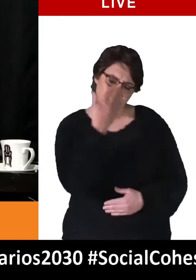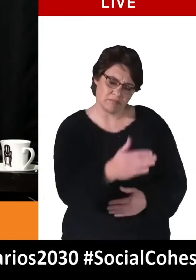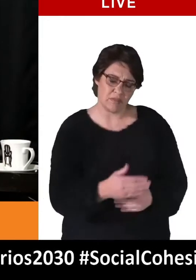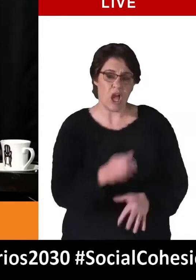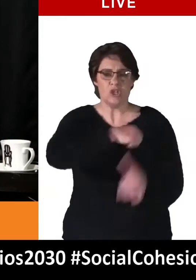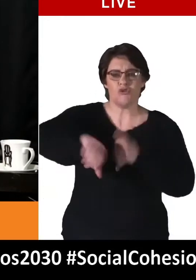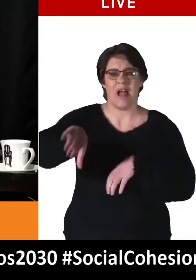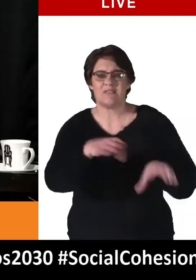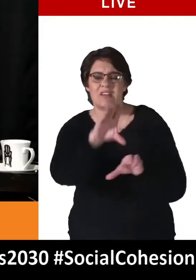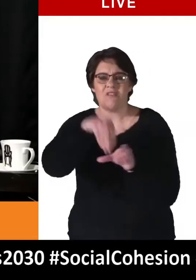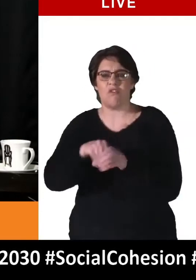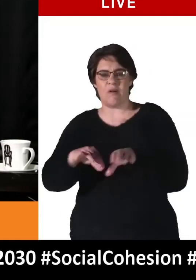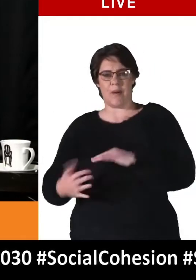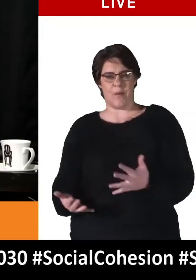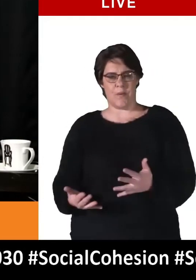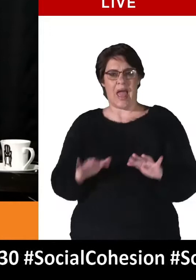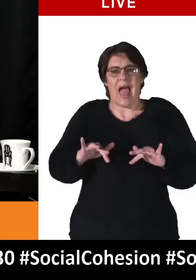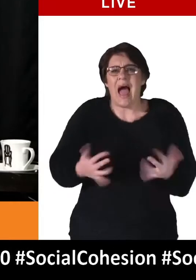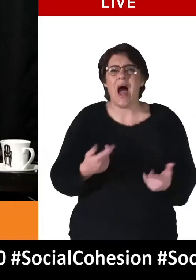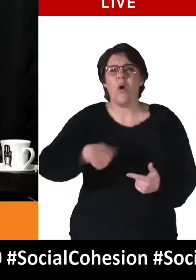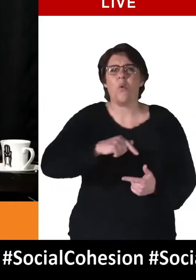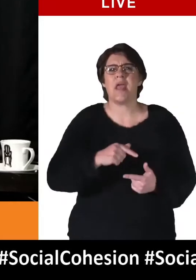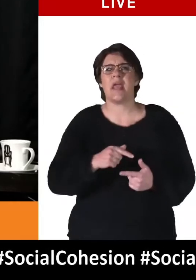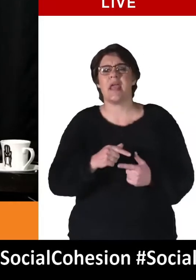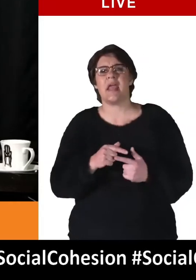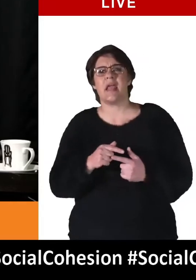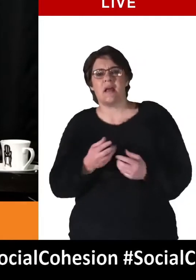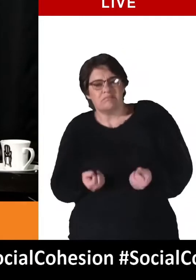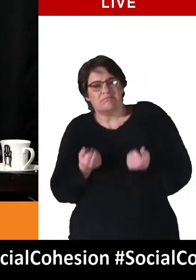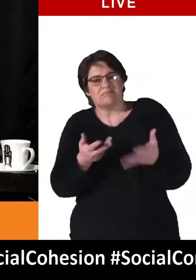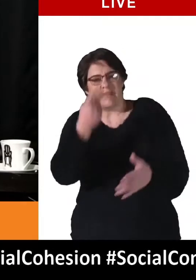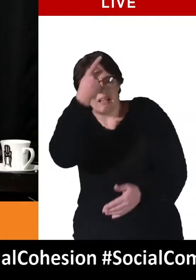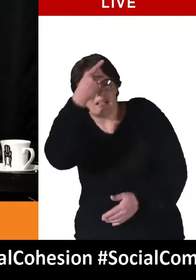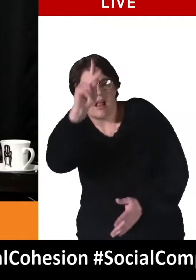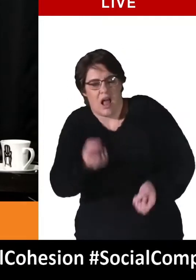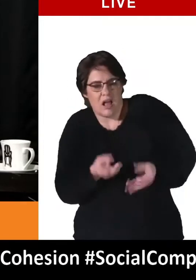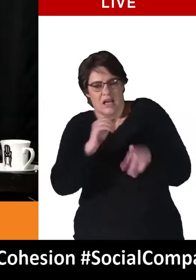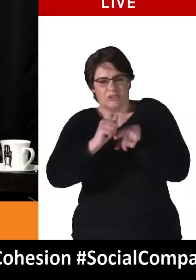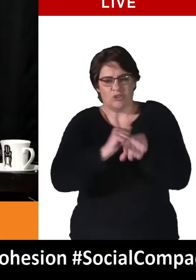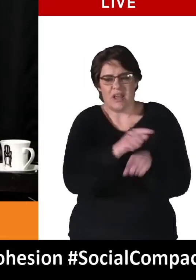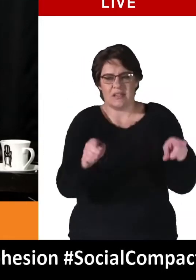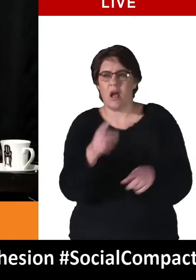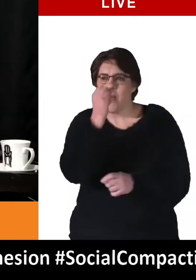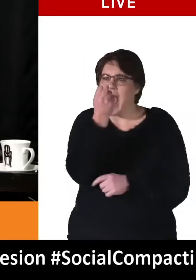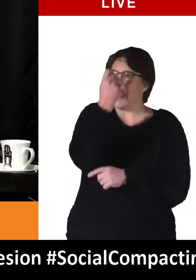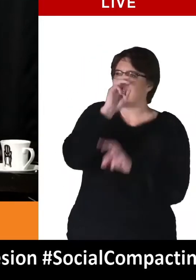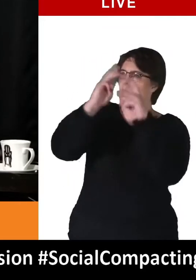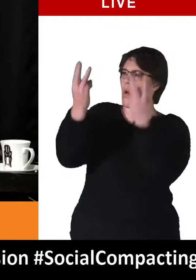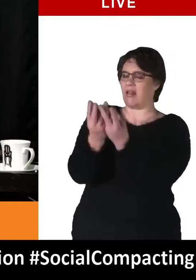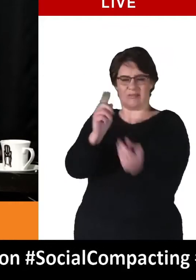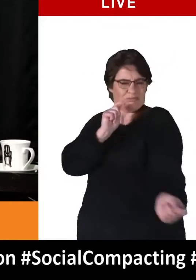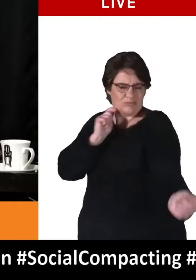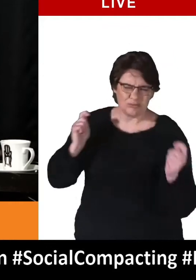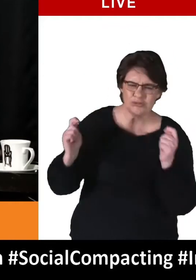social activities, the way in which we impart and deliver knowledge and comprehension of the world as we know has